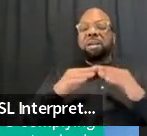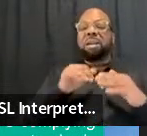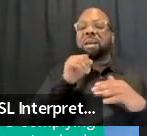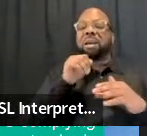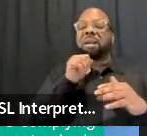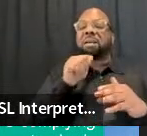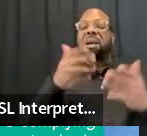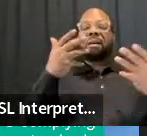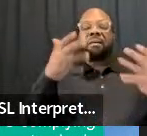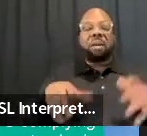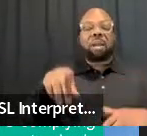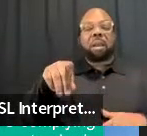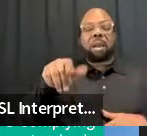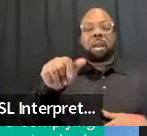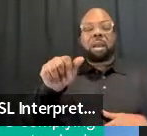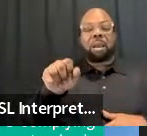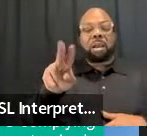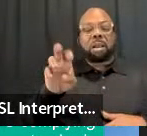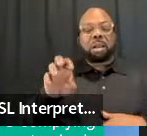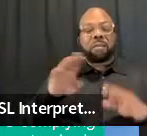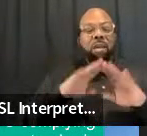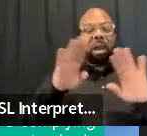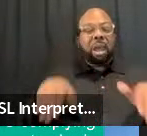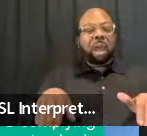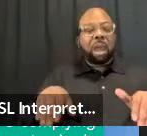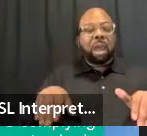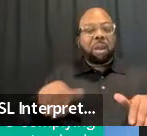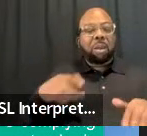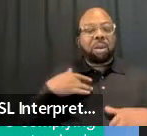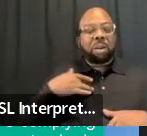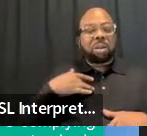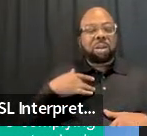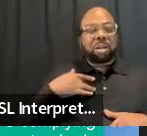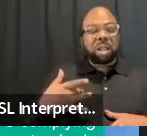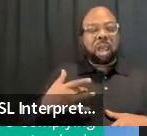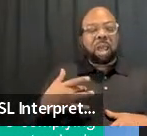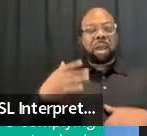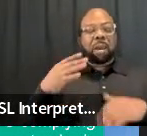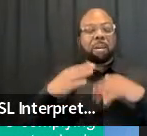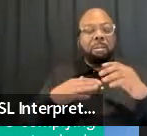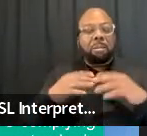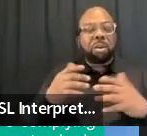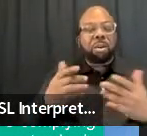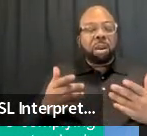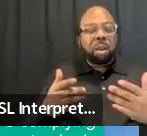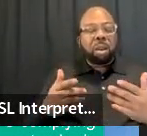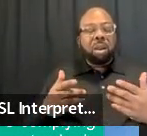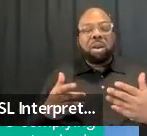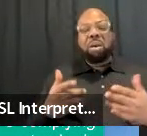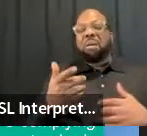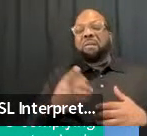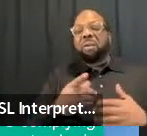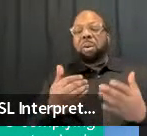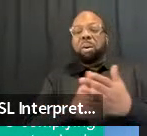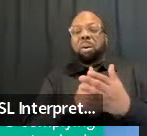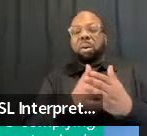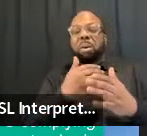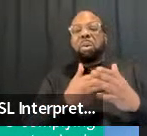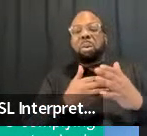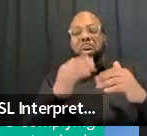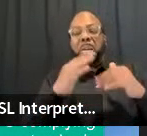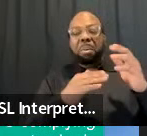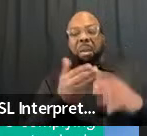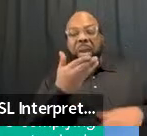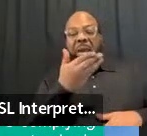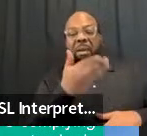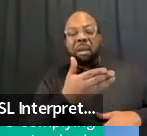house style buildings, not many of them. I'm illustrating here the house at Cornell Tech, one of the few new buildings in New York City that do comply